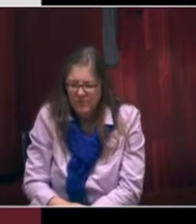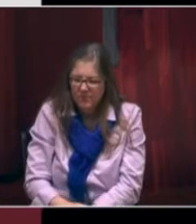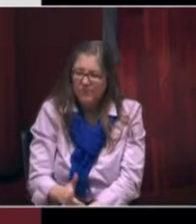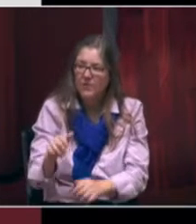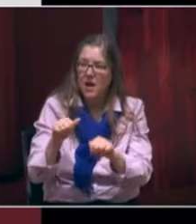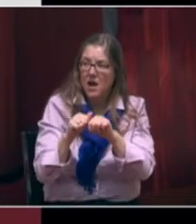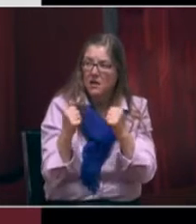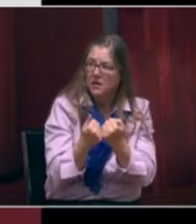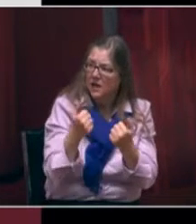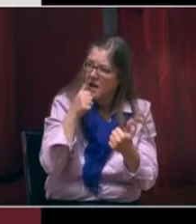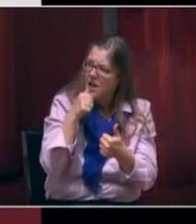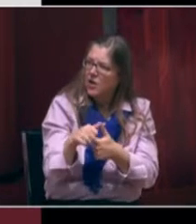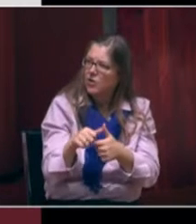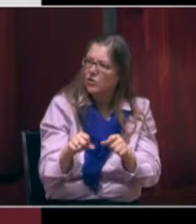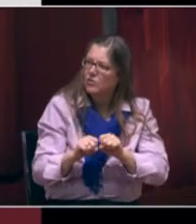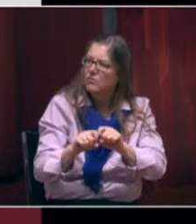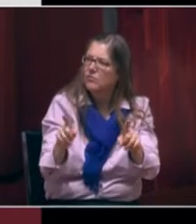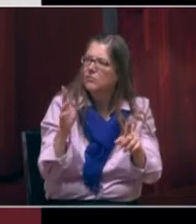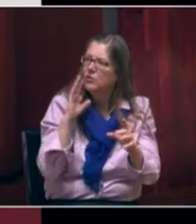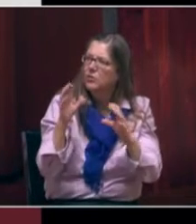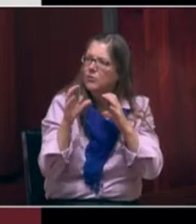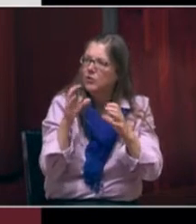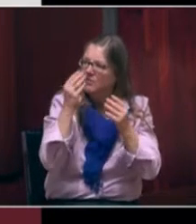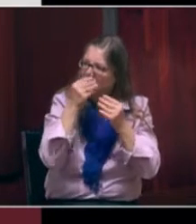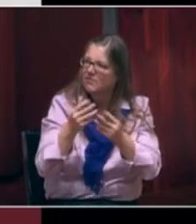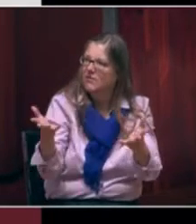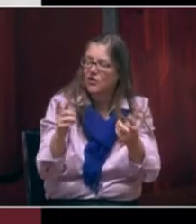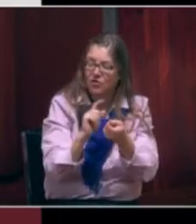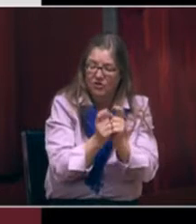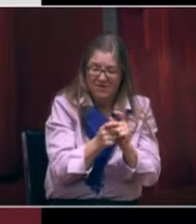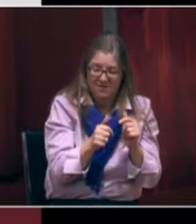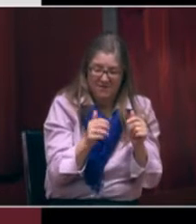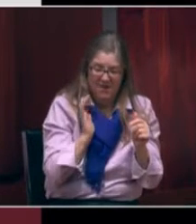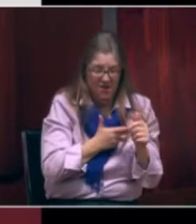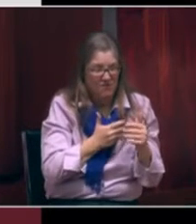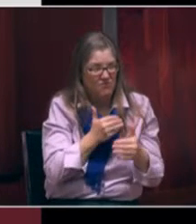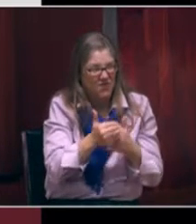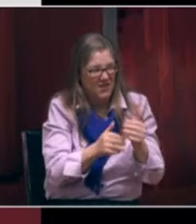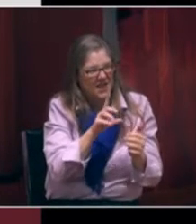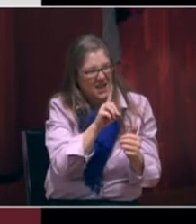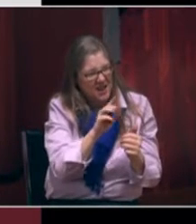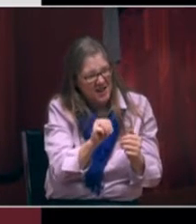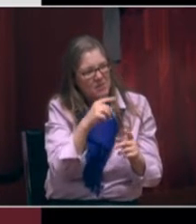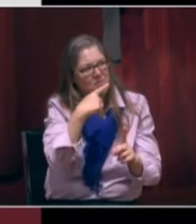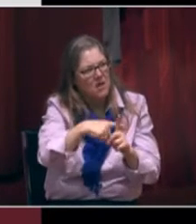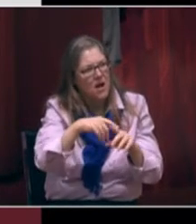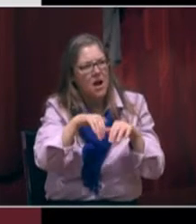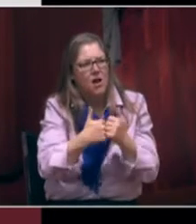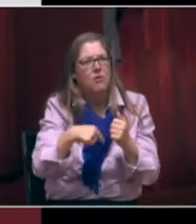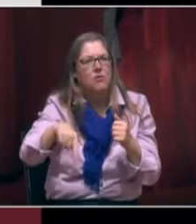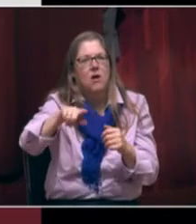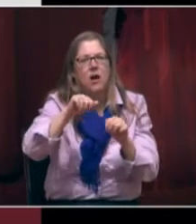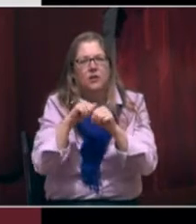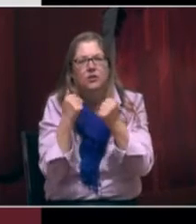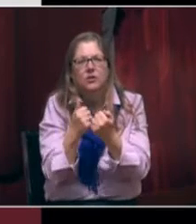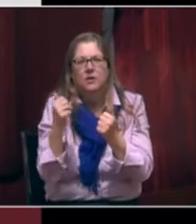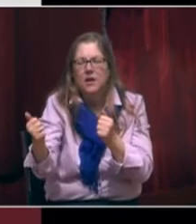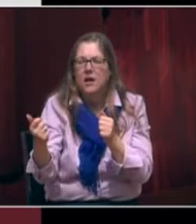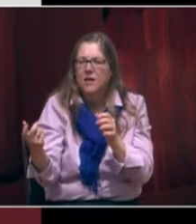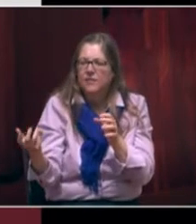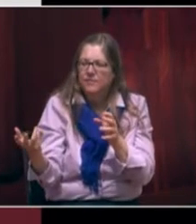out describing the change in process will also describe how agencies can get on board with the ARCUS